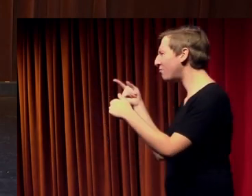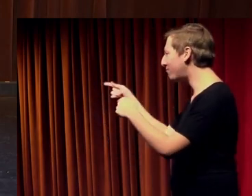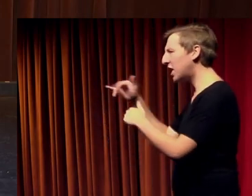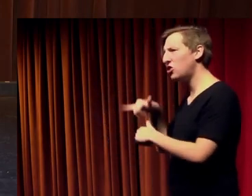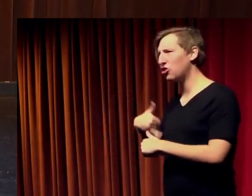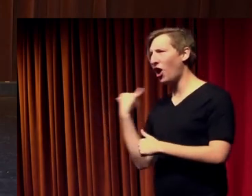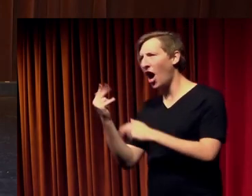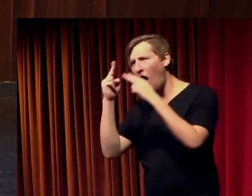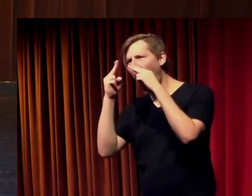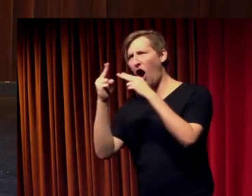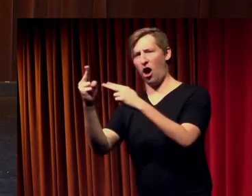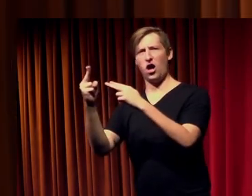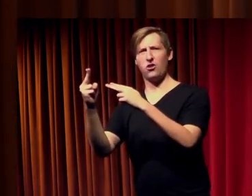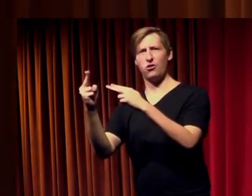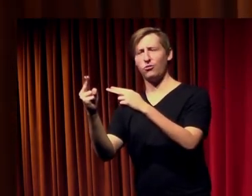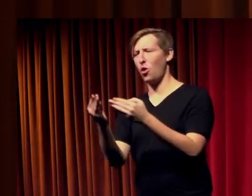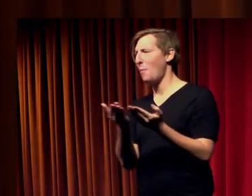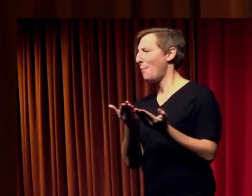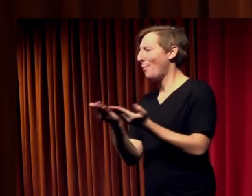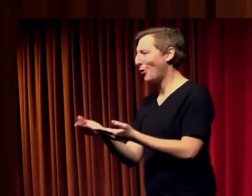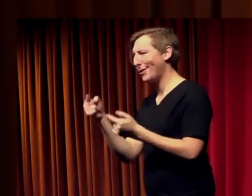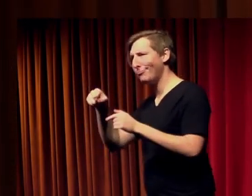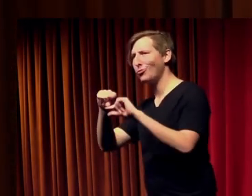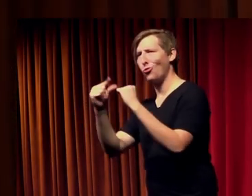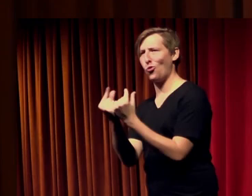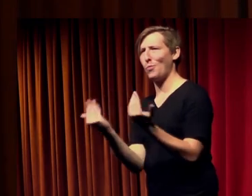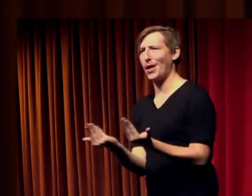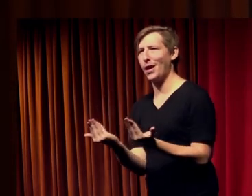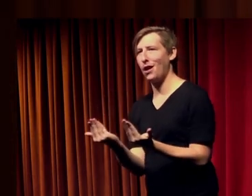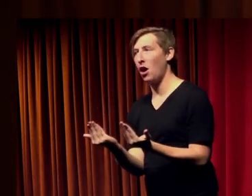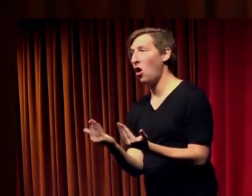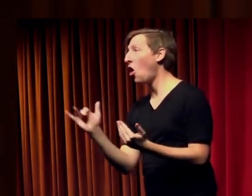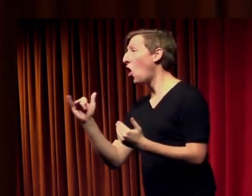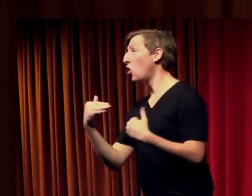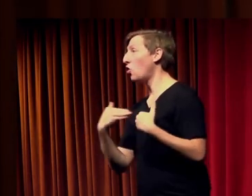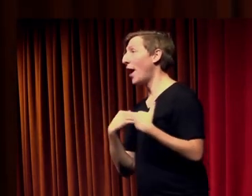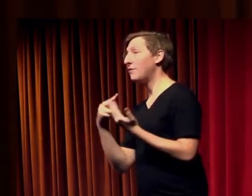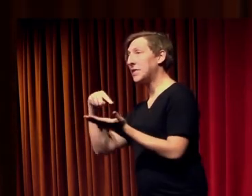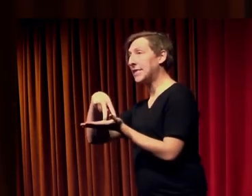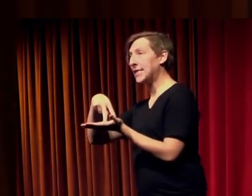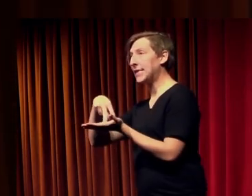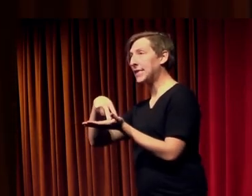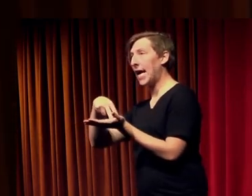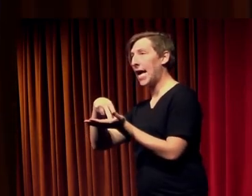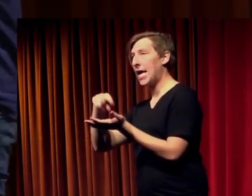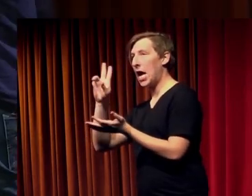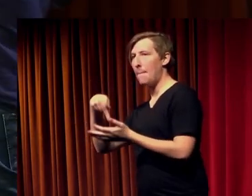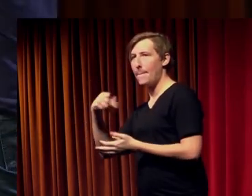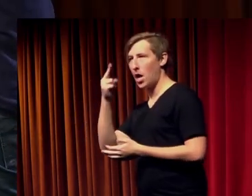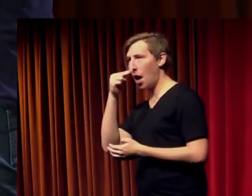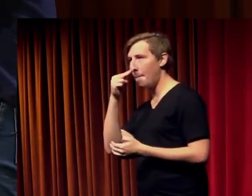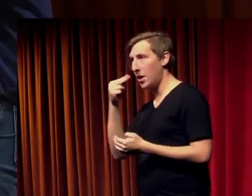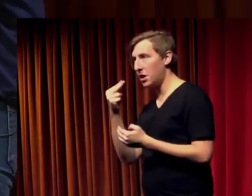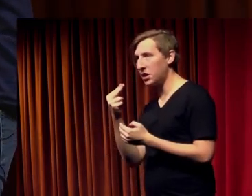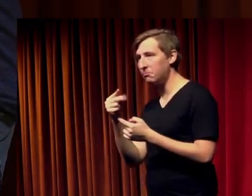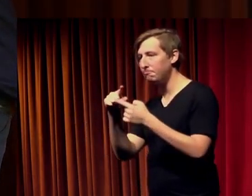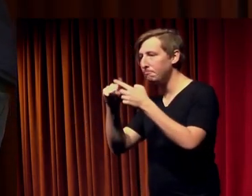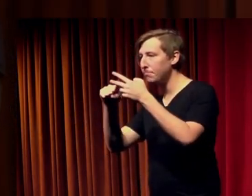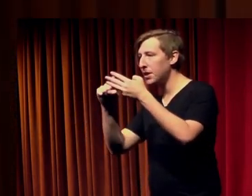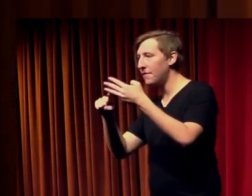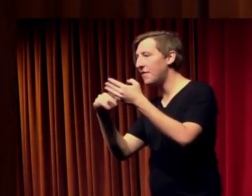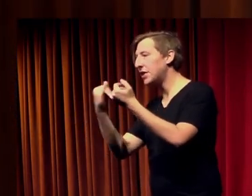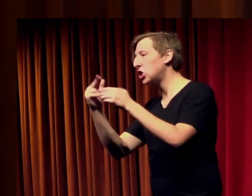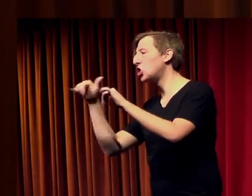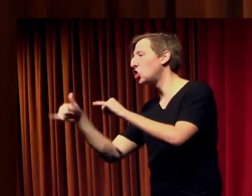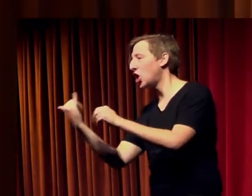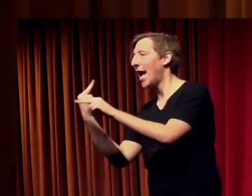be able to have groups that I am a fan of. And we also have some stand-up comedy, and then we have the feature group, J-Name. So, ladies and gentlemen, go bananas for your first